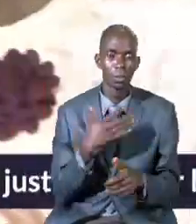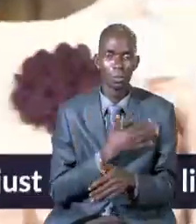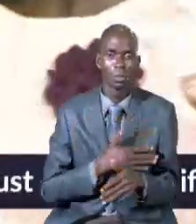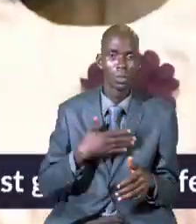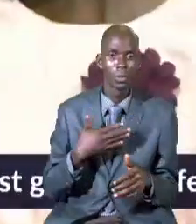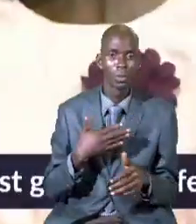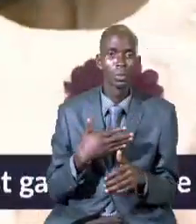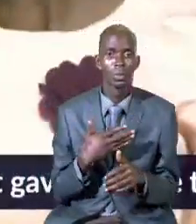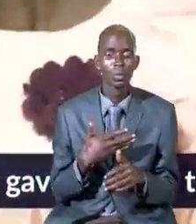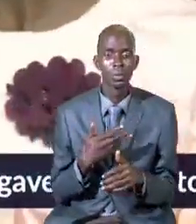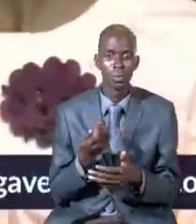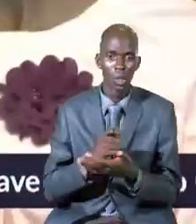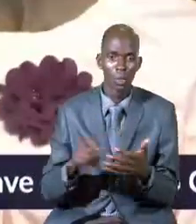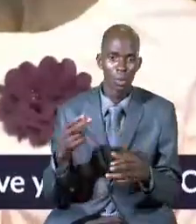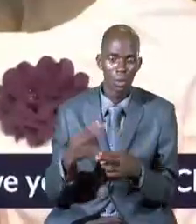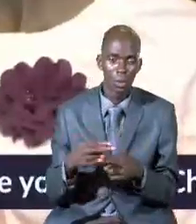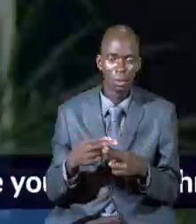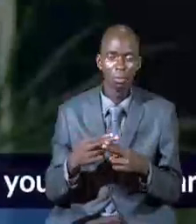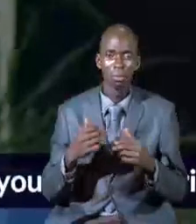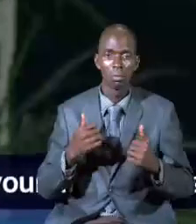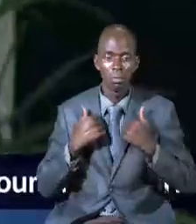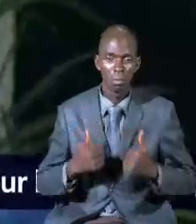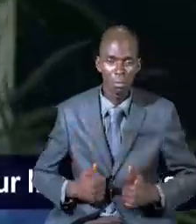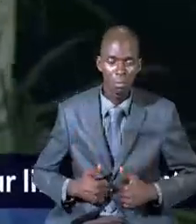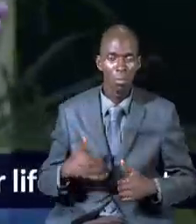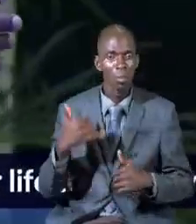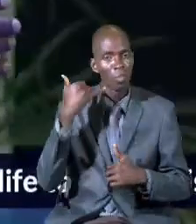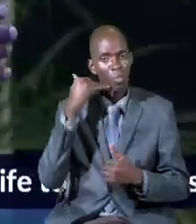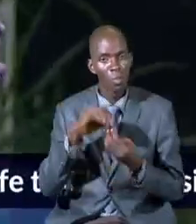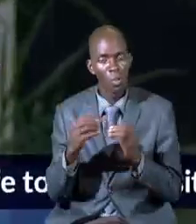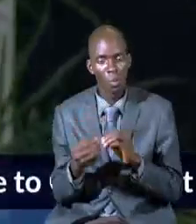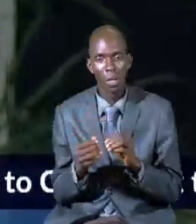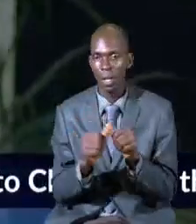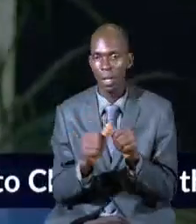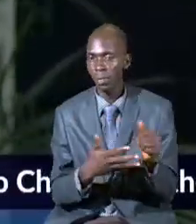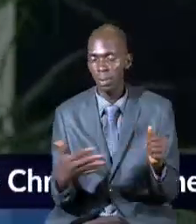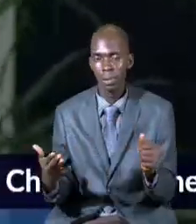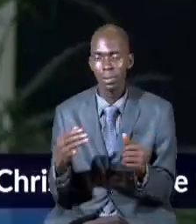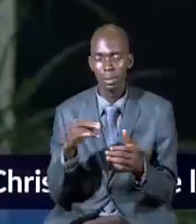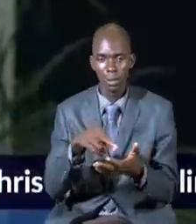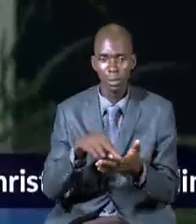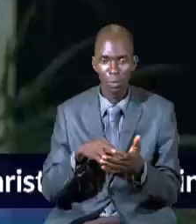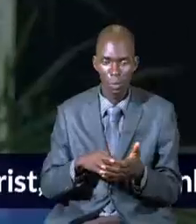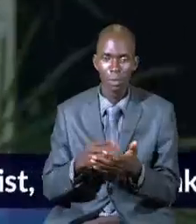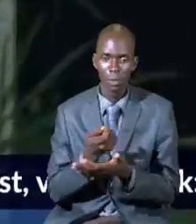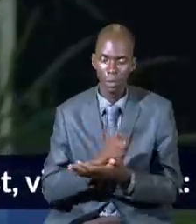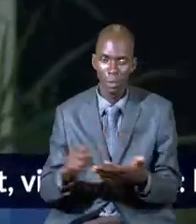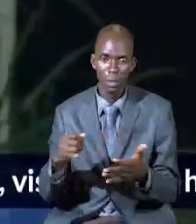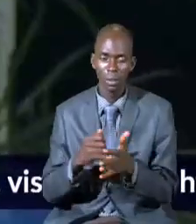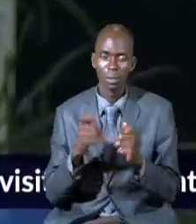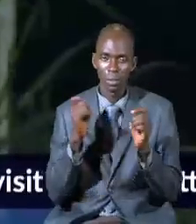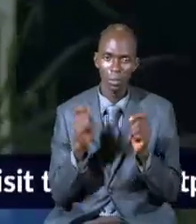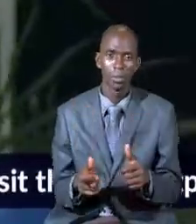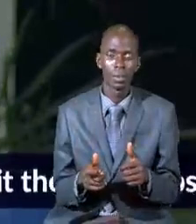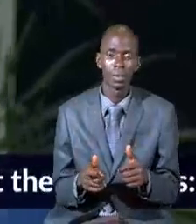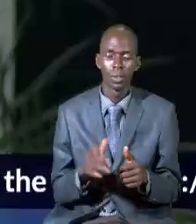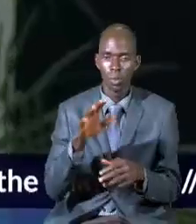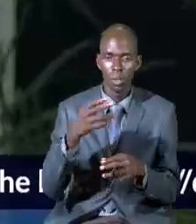it timely. Those getting connected with Christ, your name well spelled